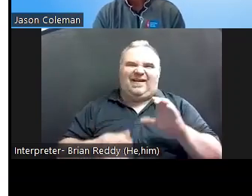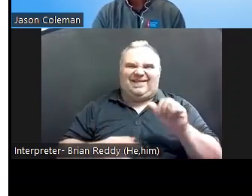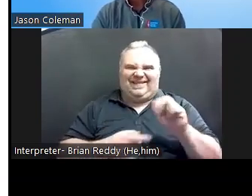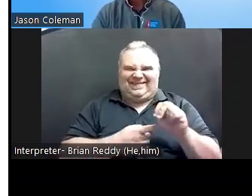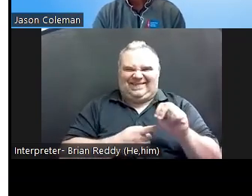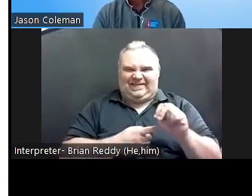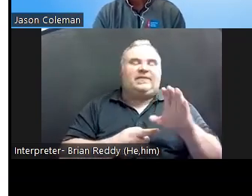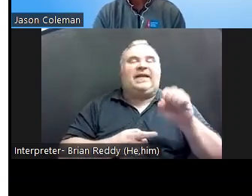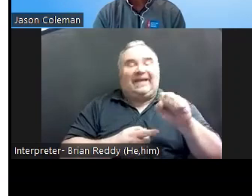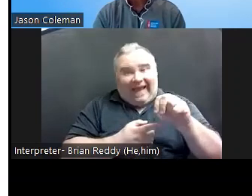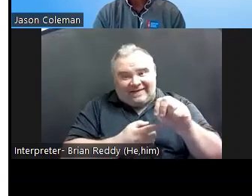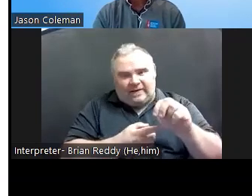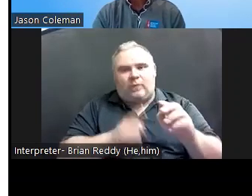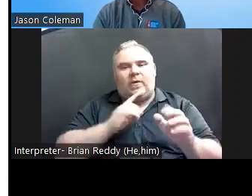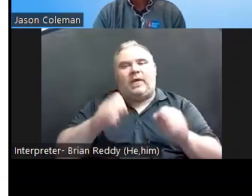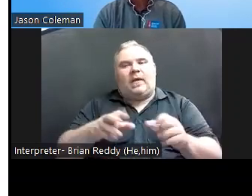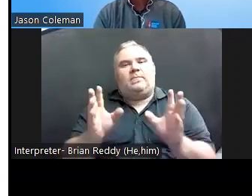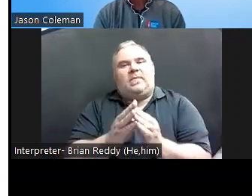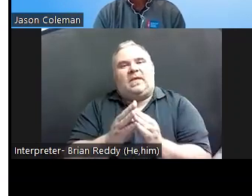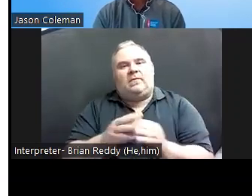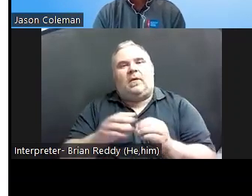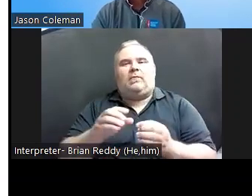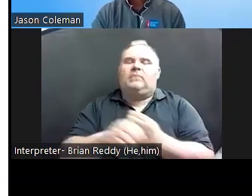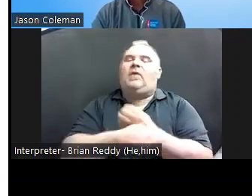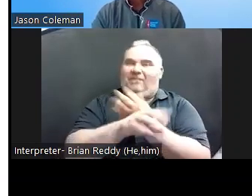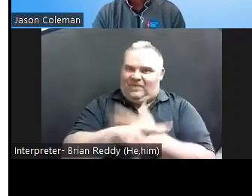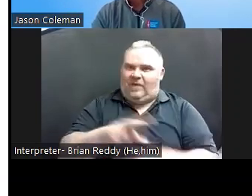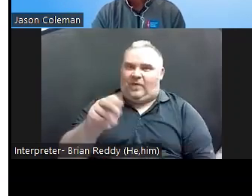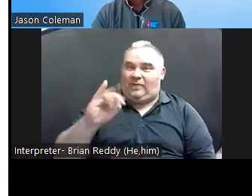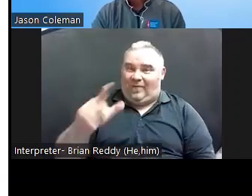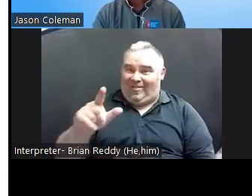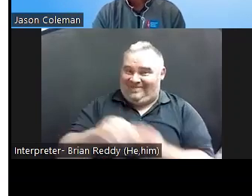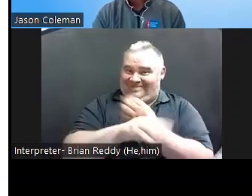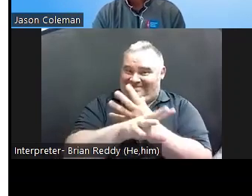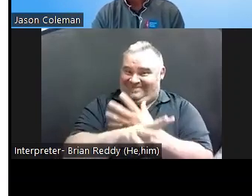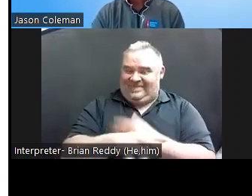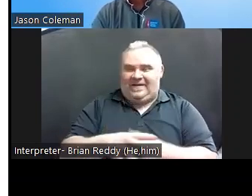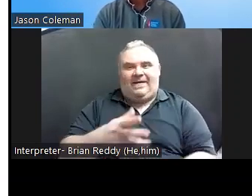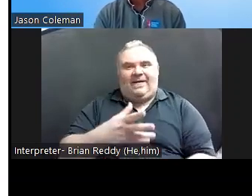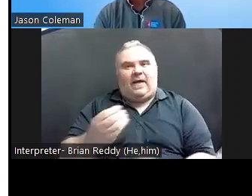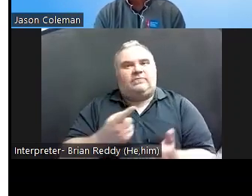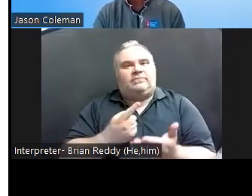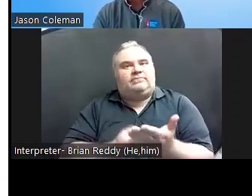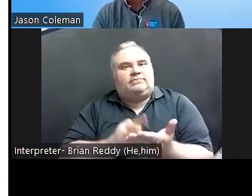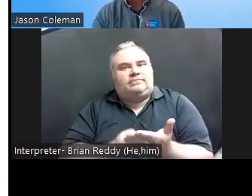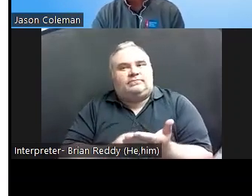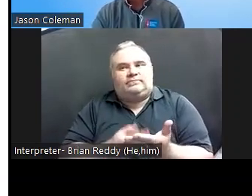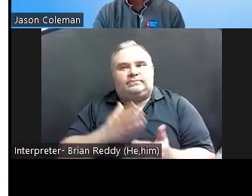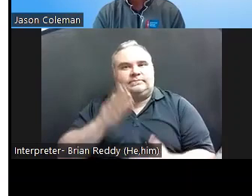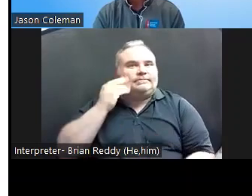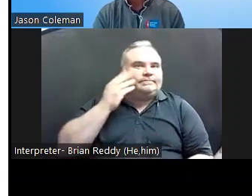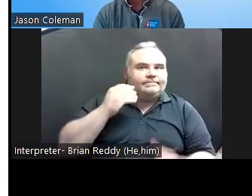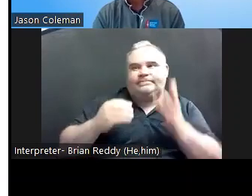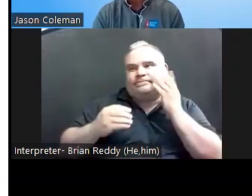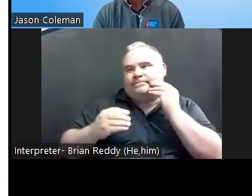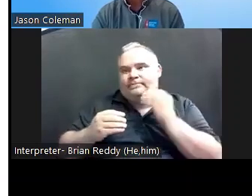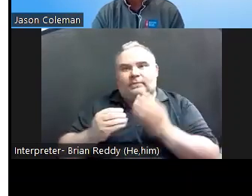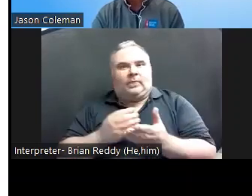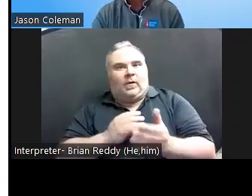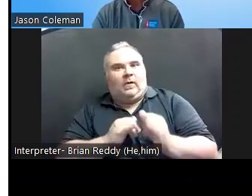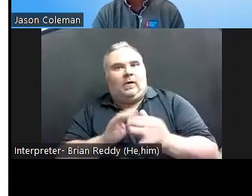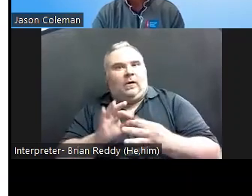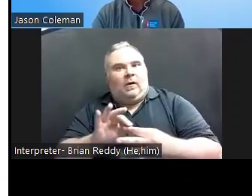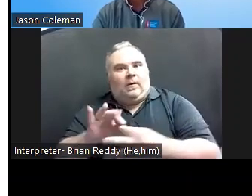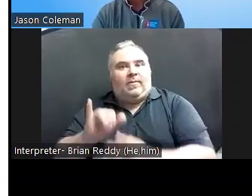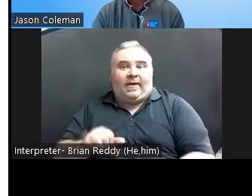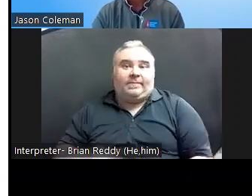can meet in a virtual space and discuss their shared experience and bond over